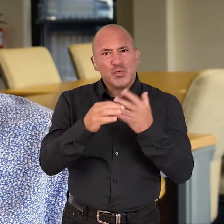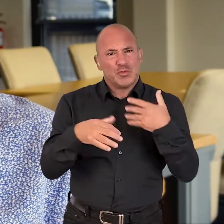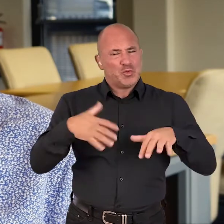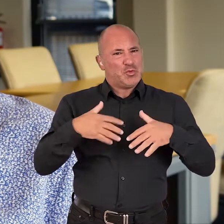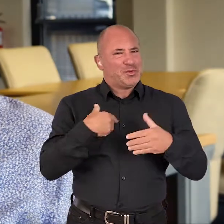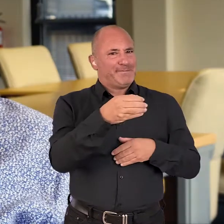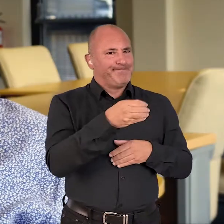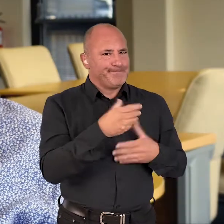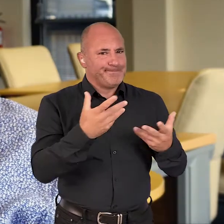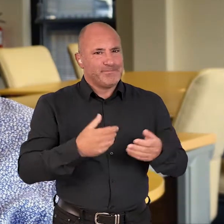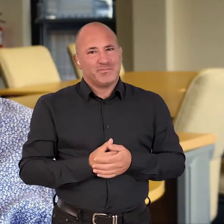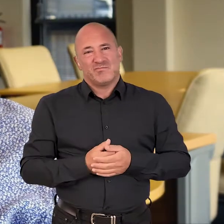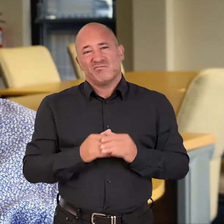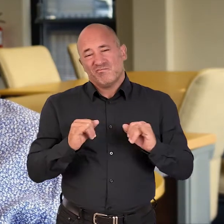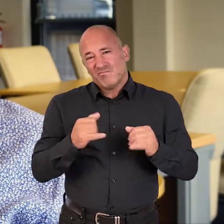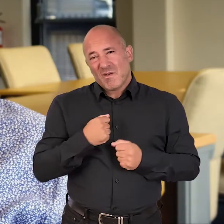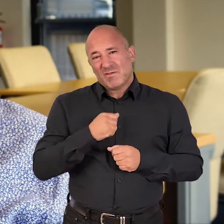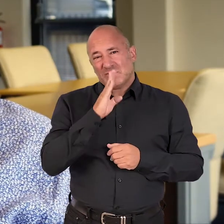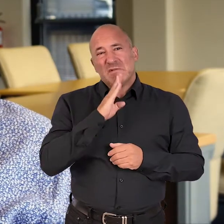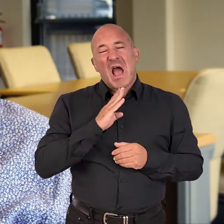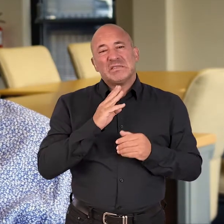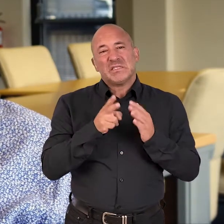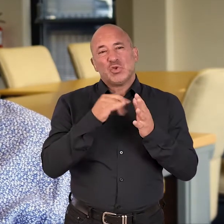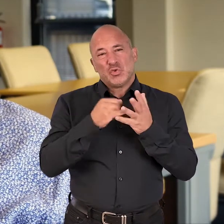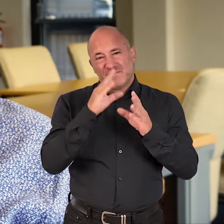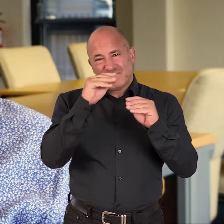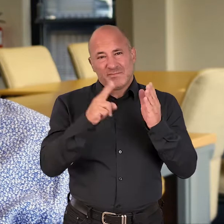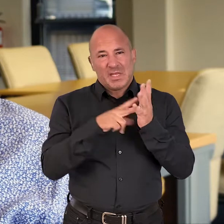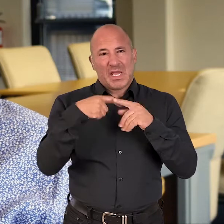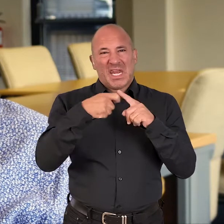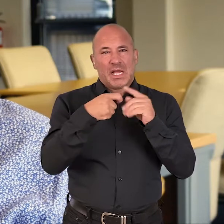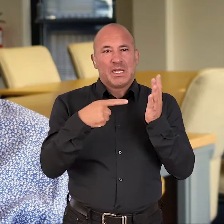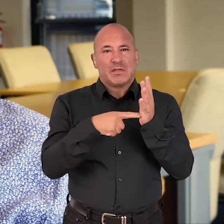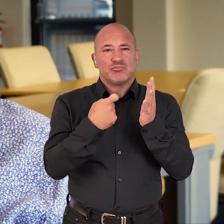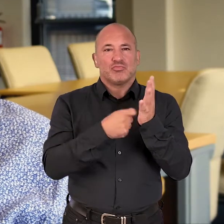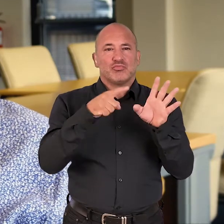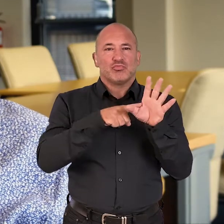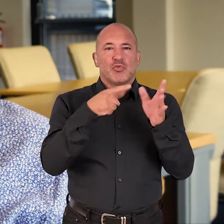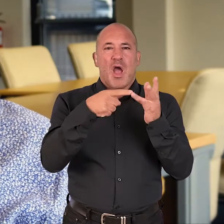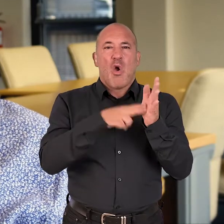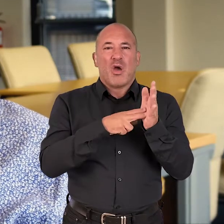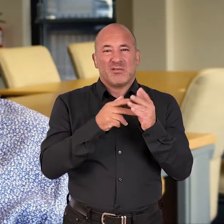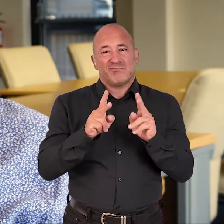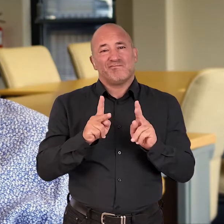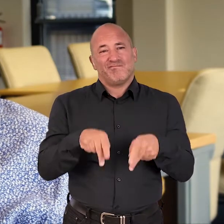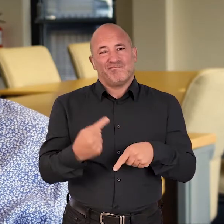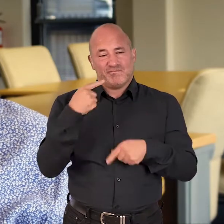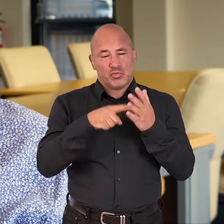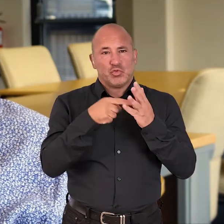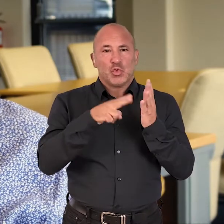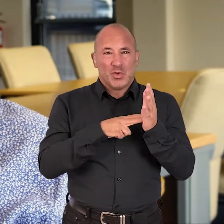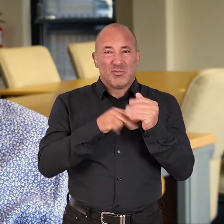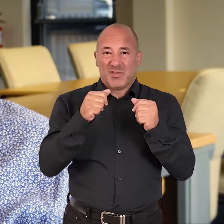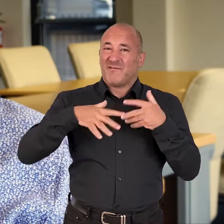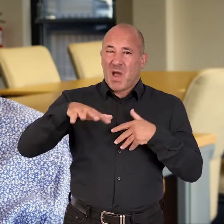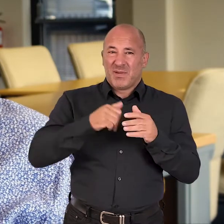issues. Unfortunately, I have to share the sad news that Nick Tryon passed away in June, surrounded by